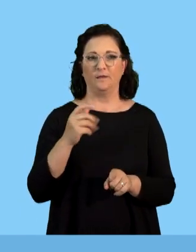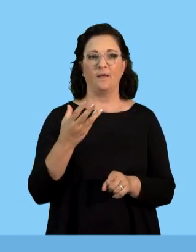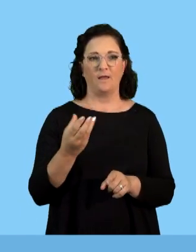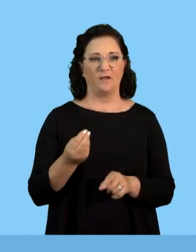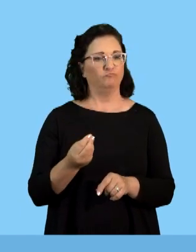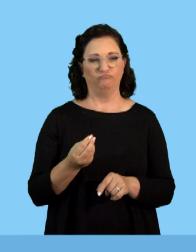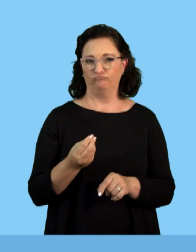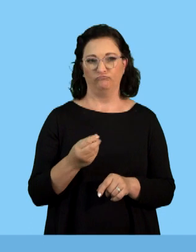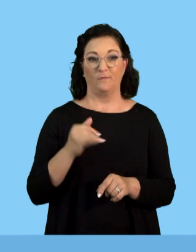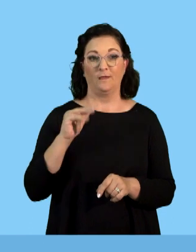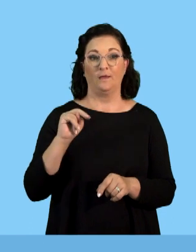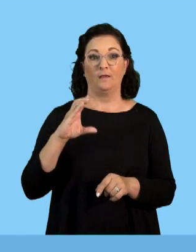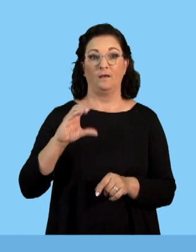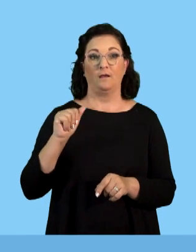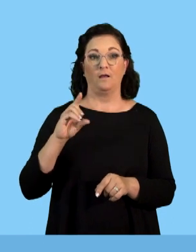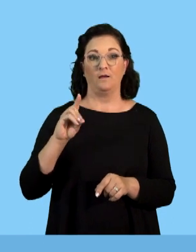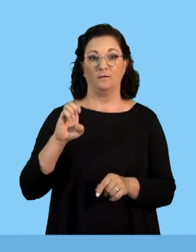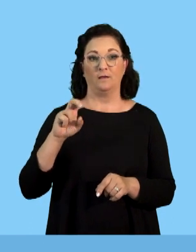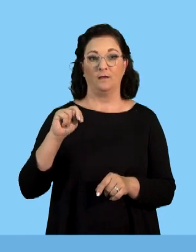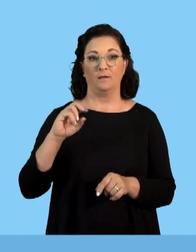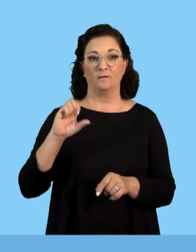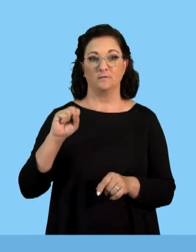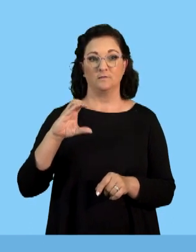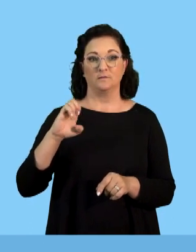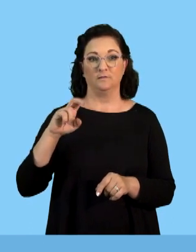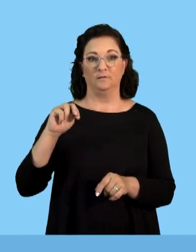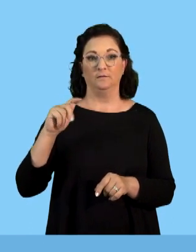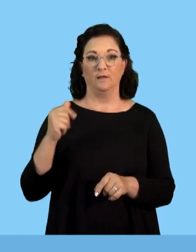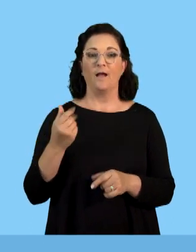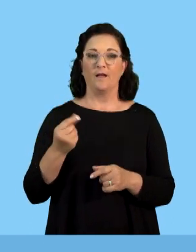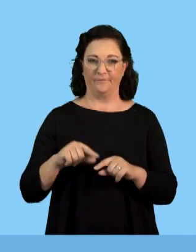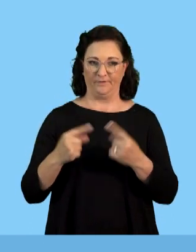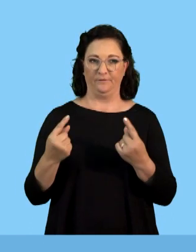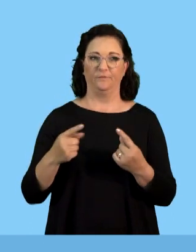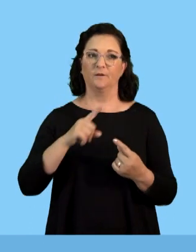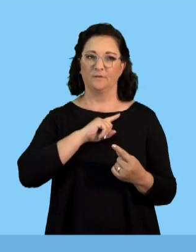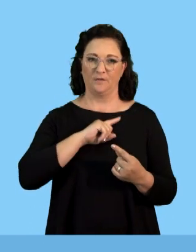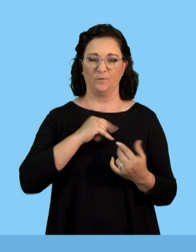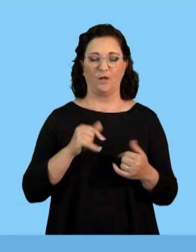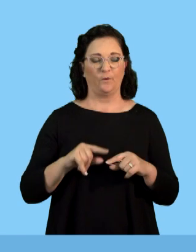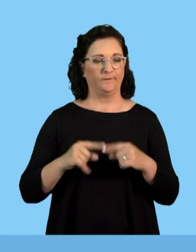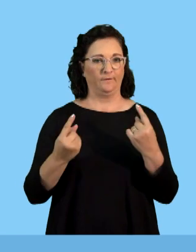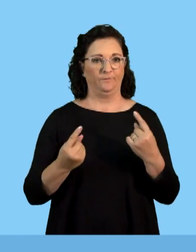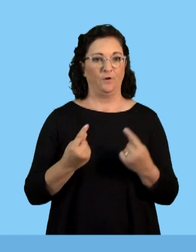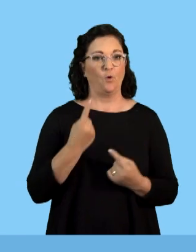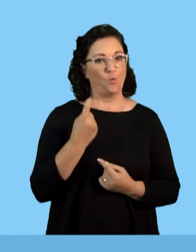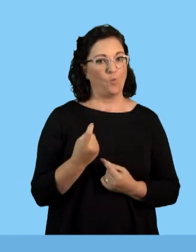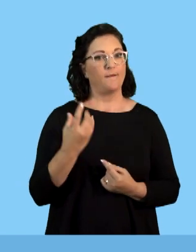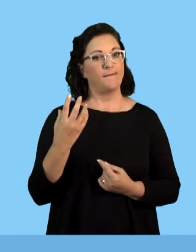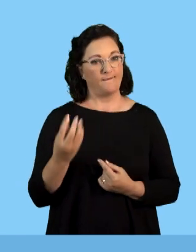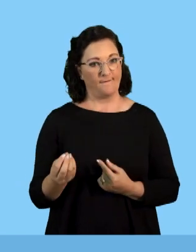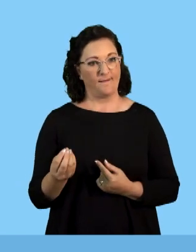a filament. However, the LED lights, they do not have a filament. So that's the main difference between those two light bulbs, that one